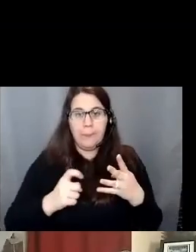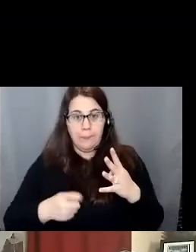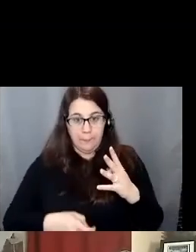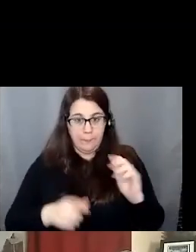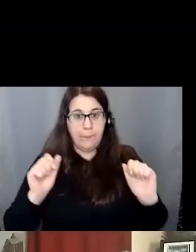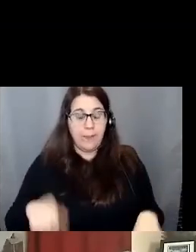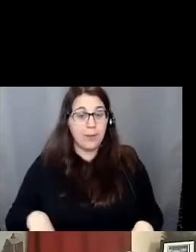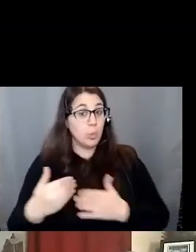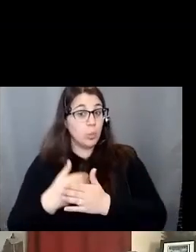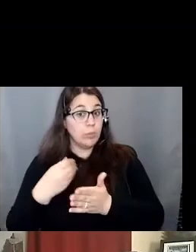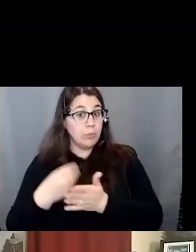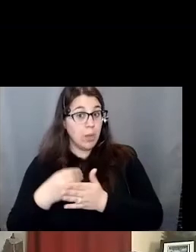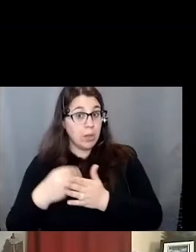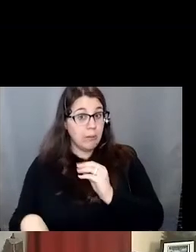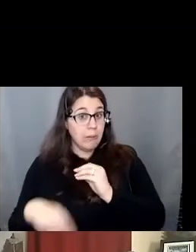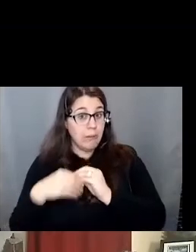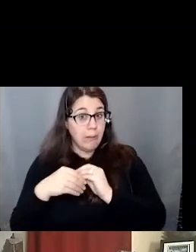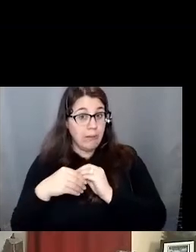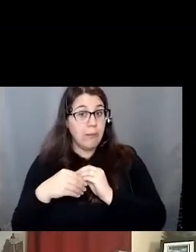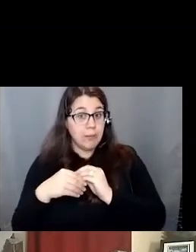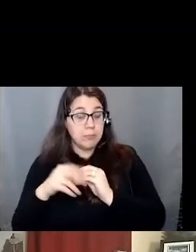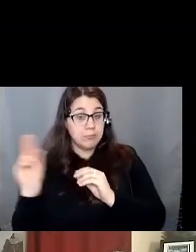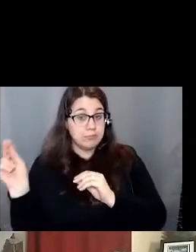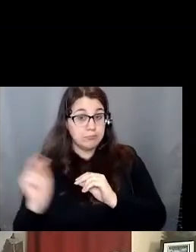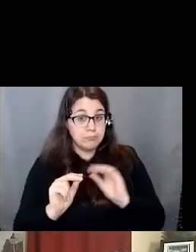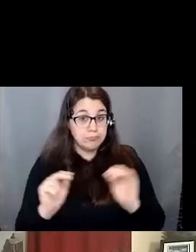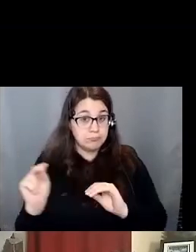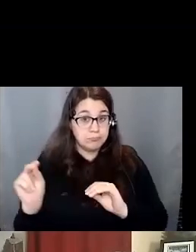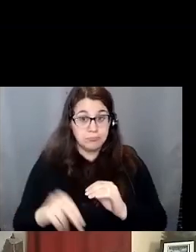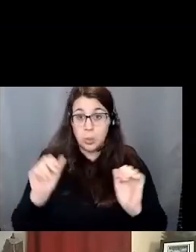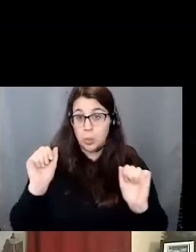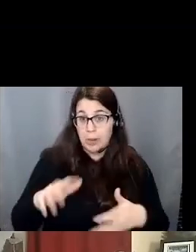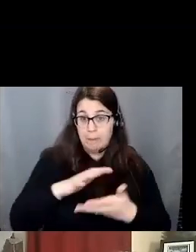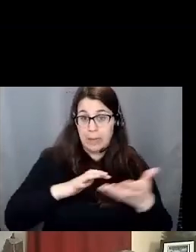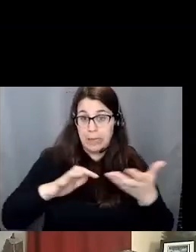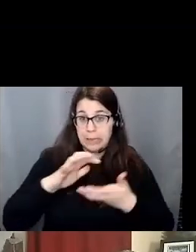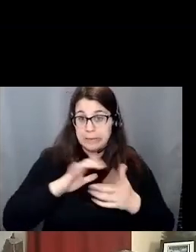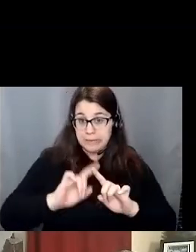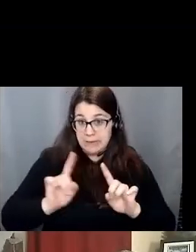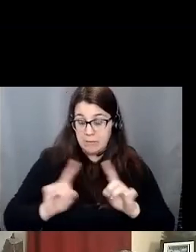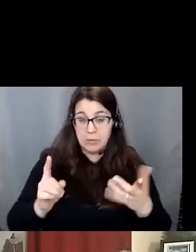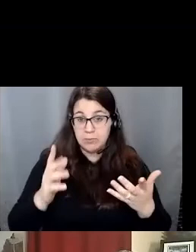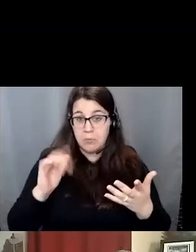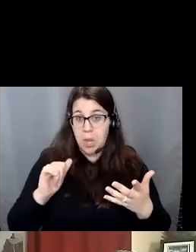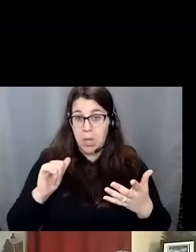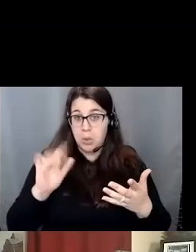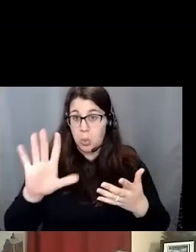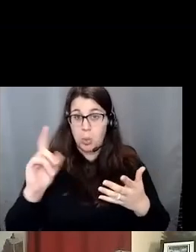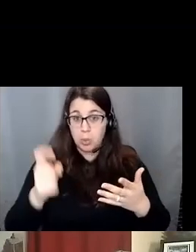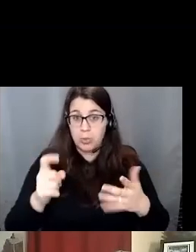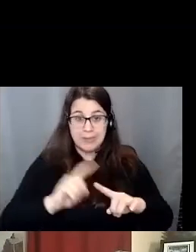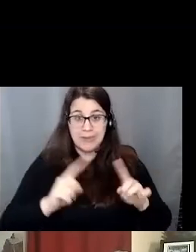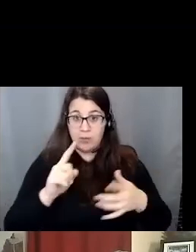new funds, you could make that investment mix different just by selecting where you want